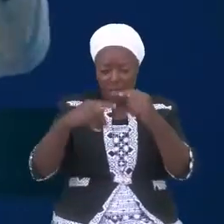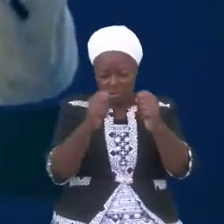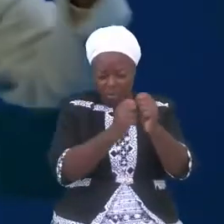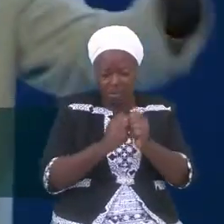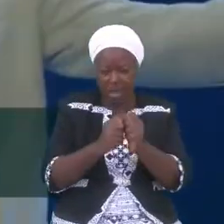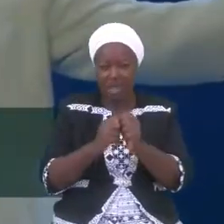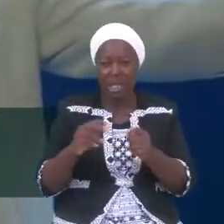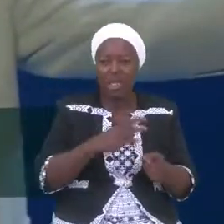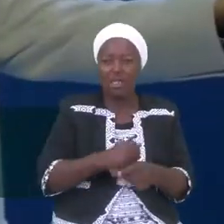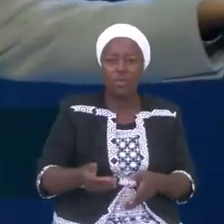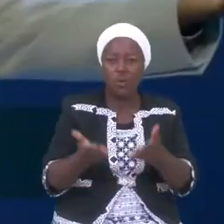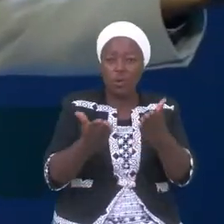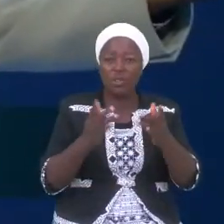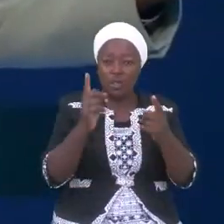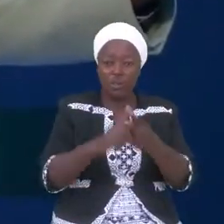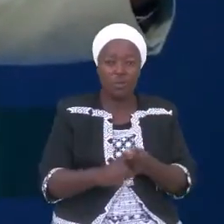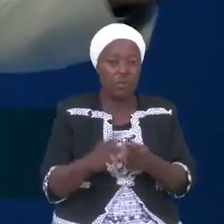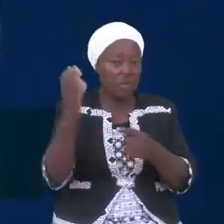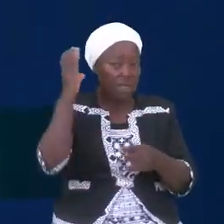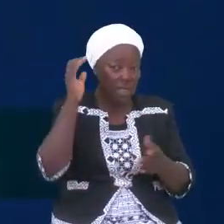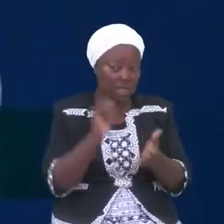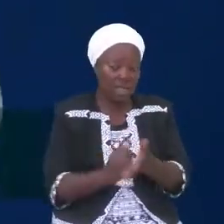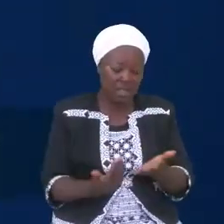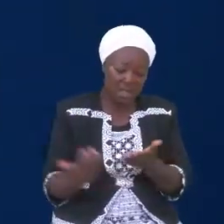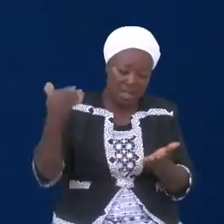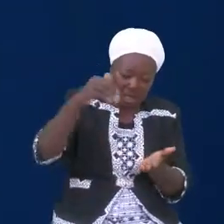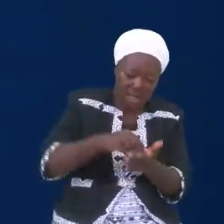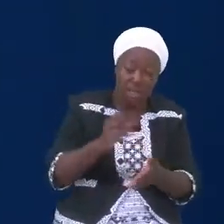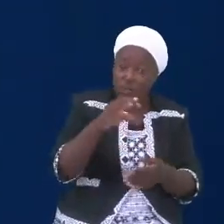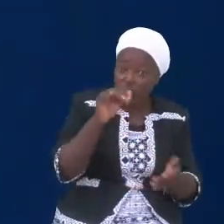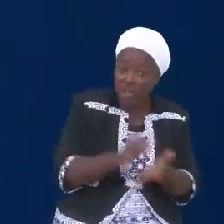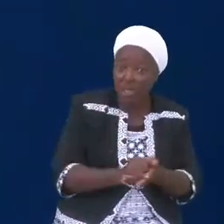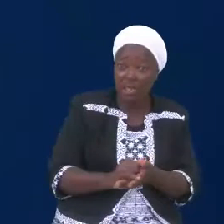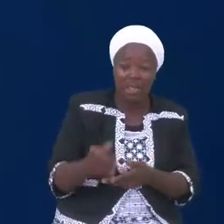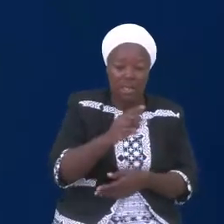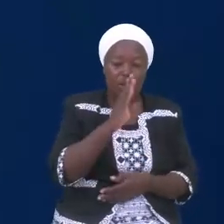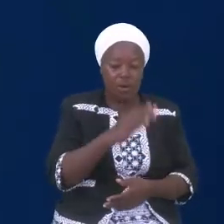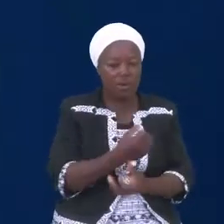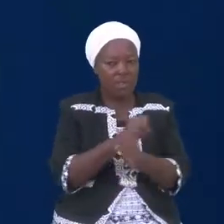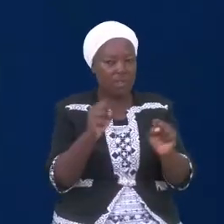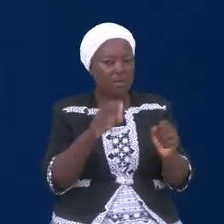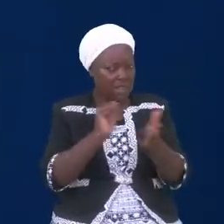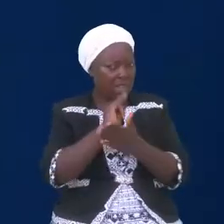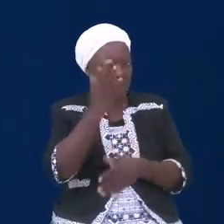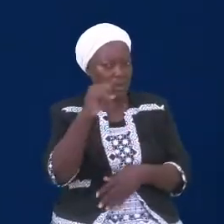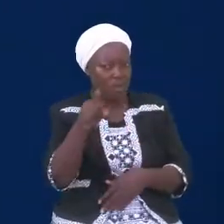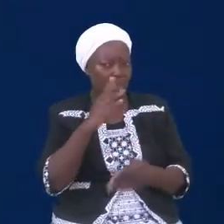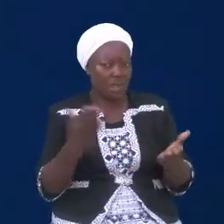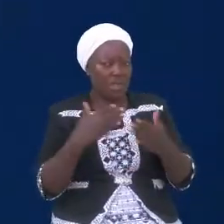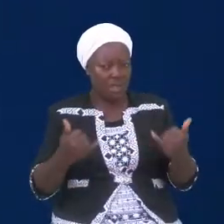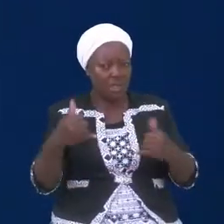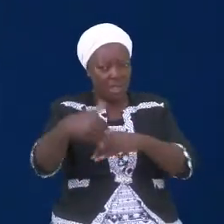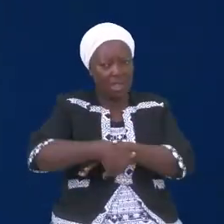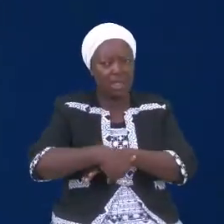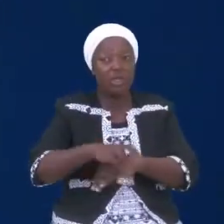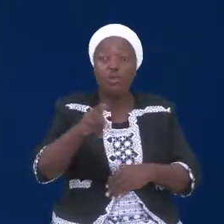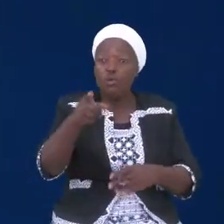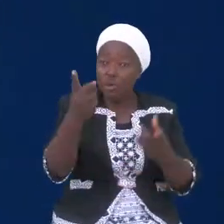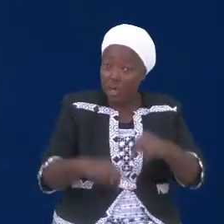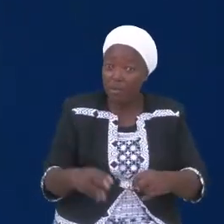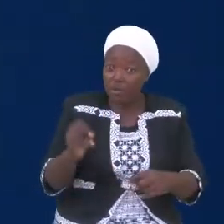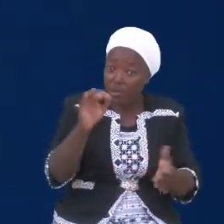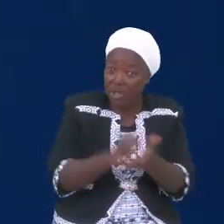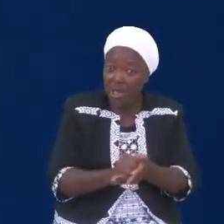They wanted to hear that again so that they will be saved. That's why you are here tonight. You came so